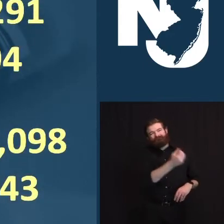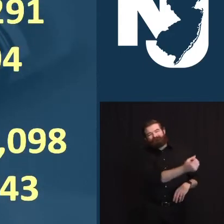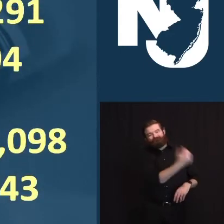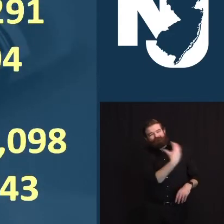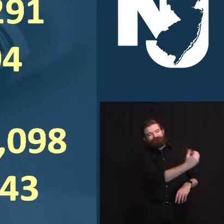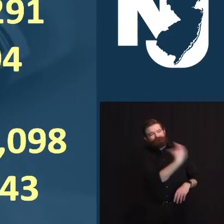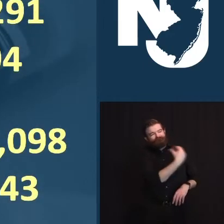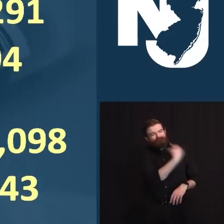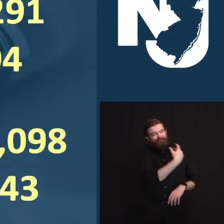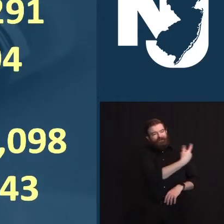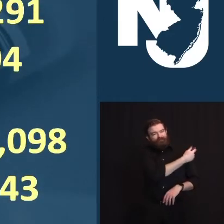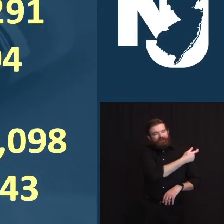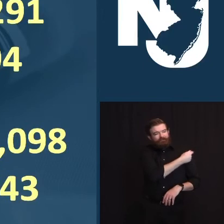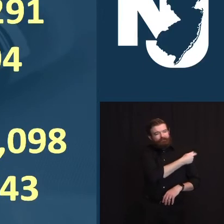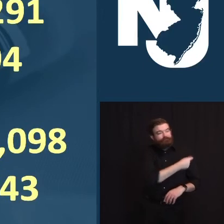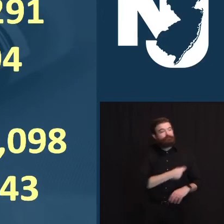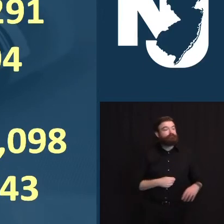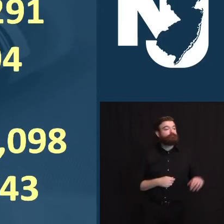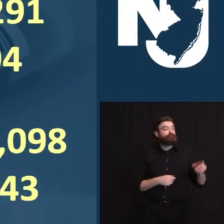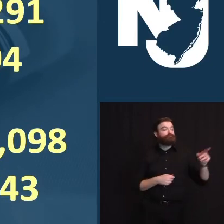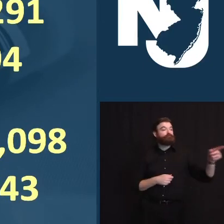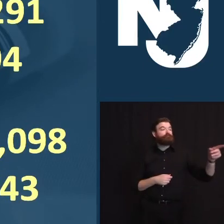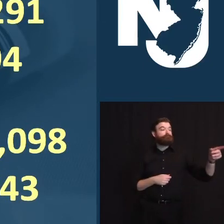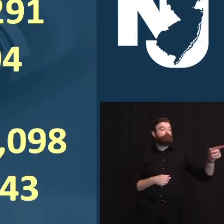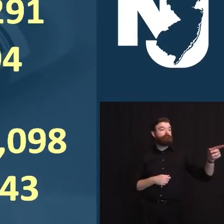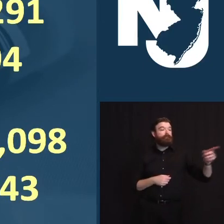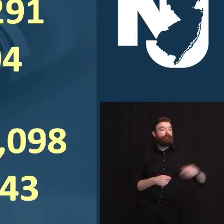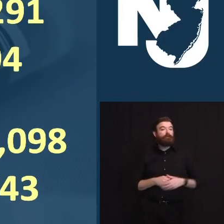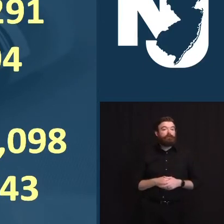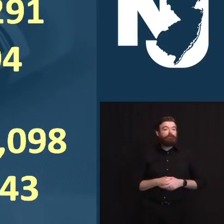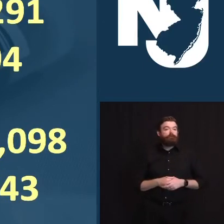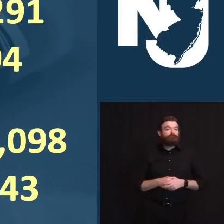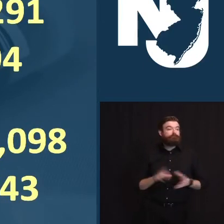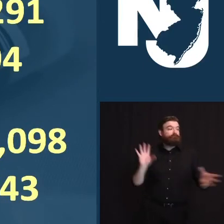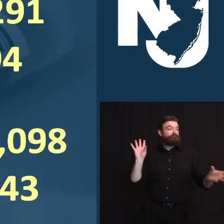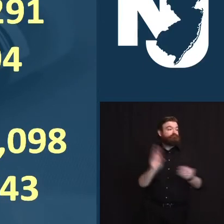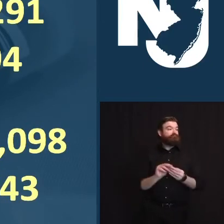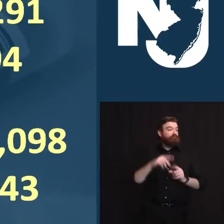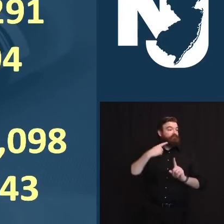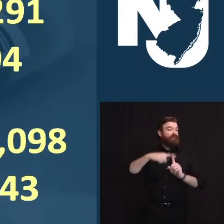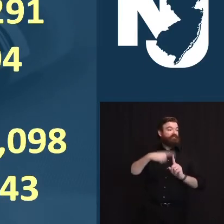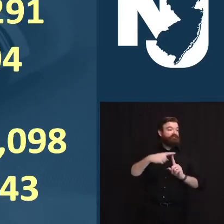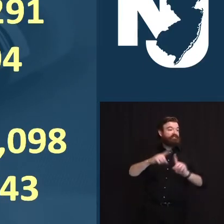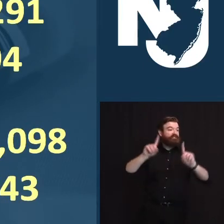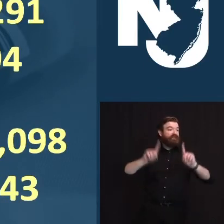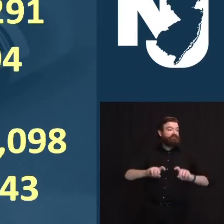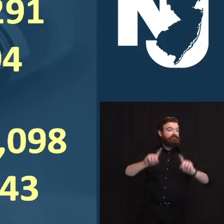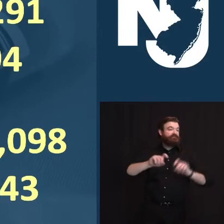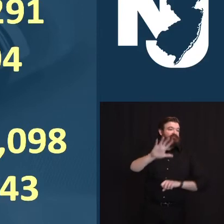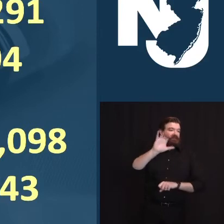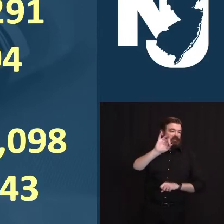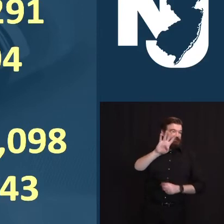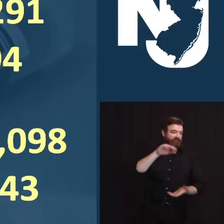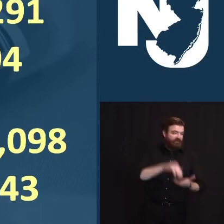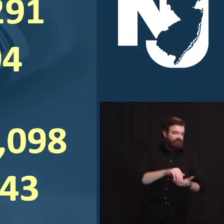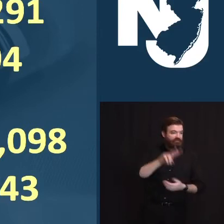4,437 positive test results. That breaks down between 3,694 PCR